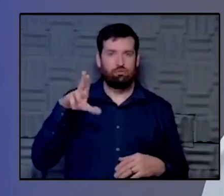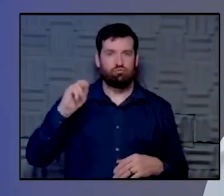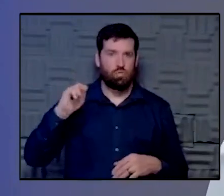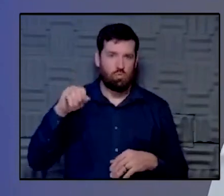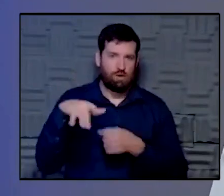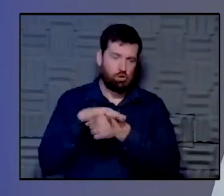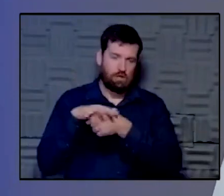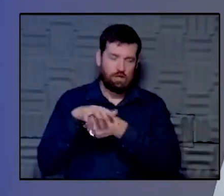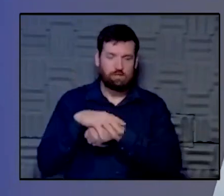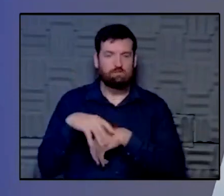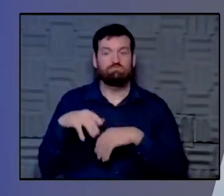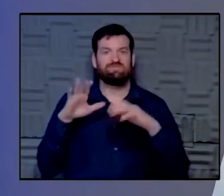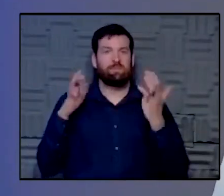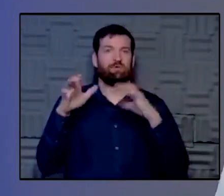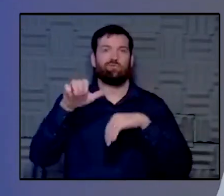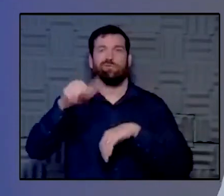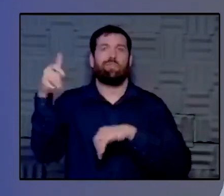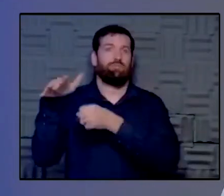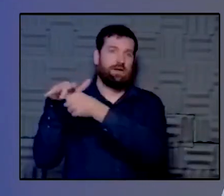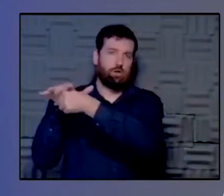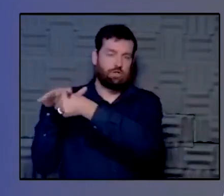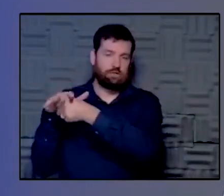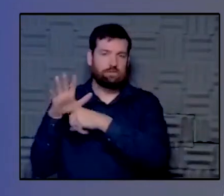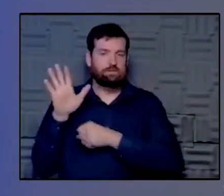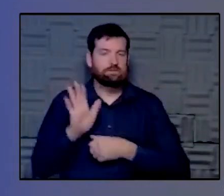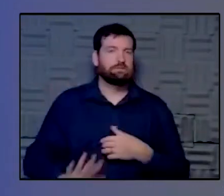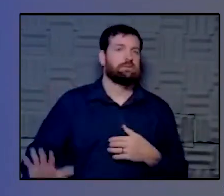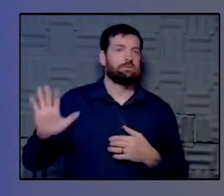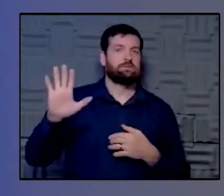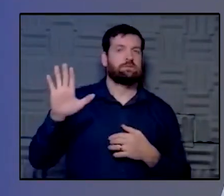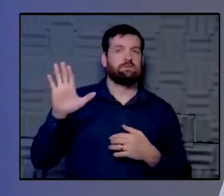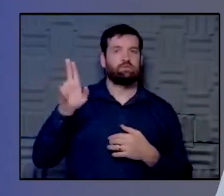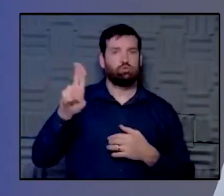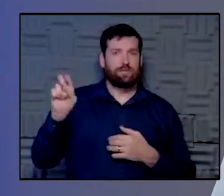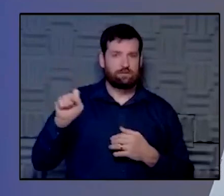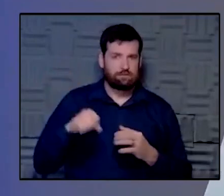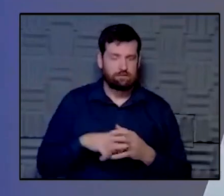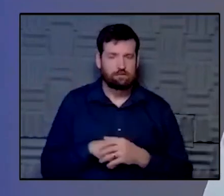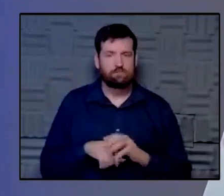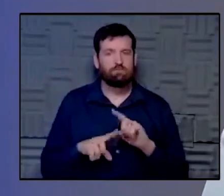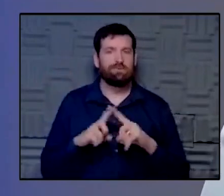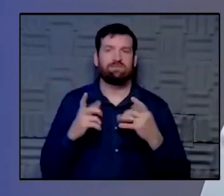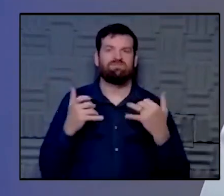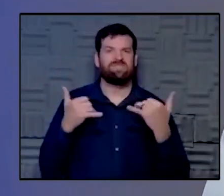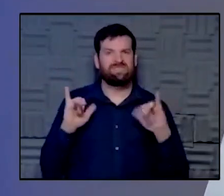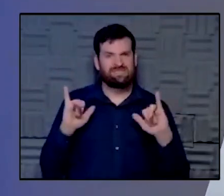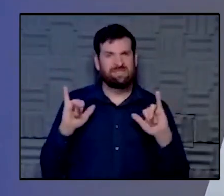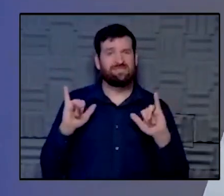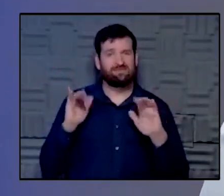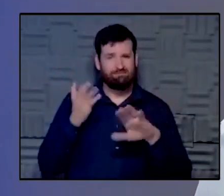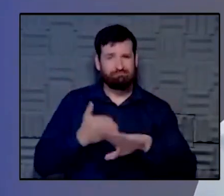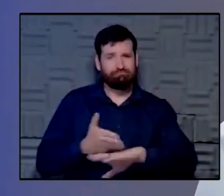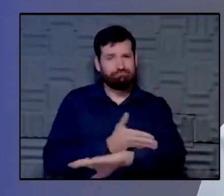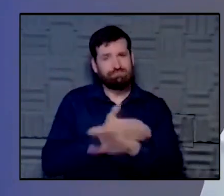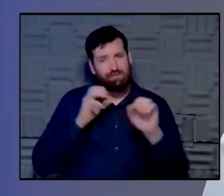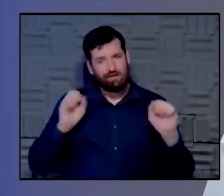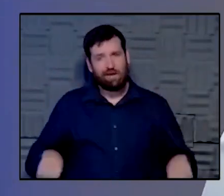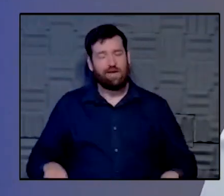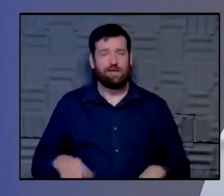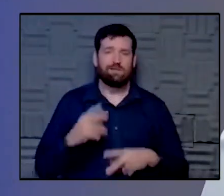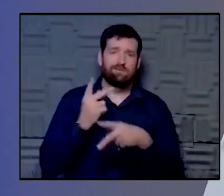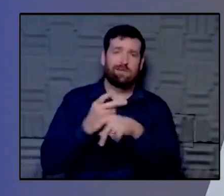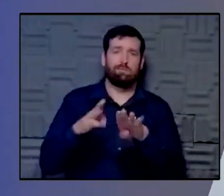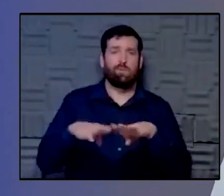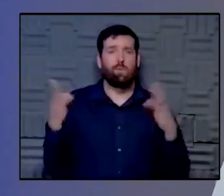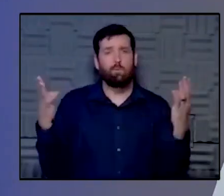some of the other metro areas around the country. But we can continue to do even better, keep things